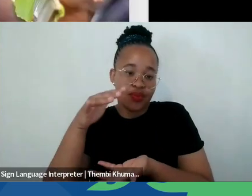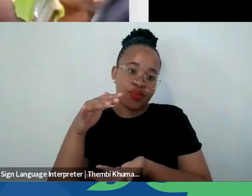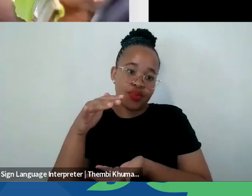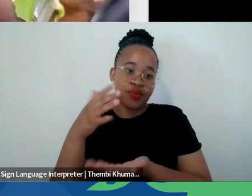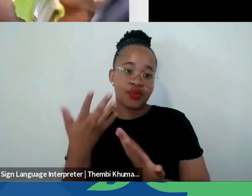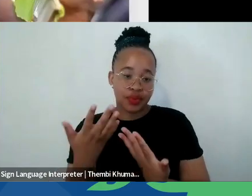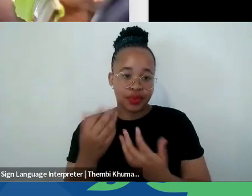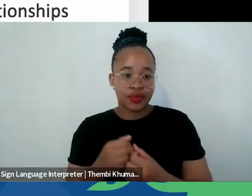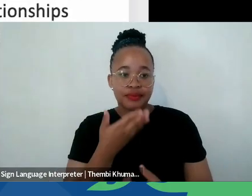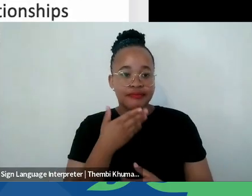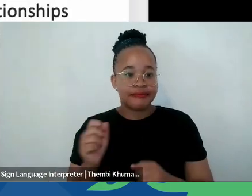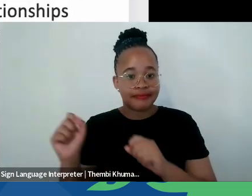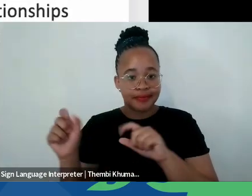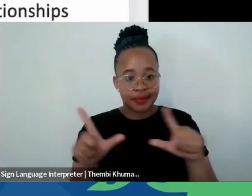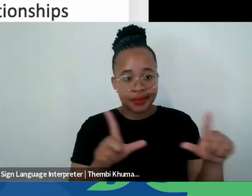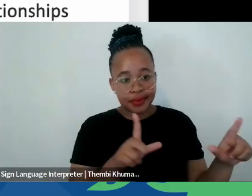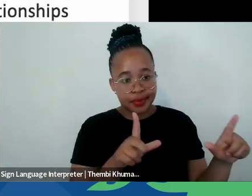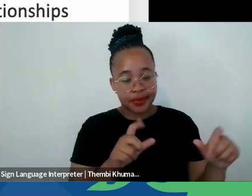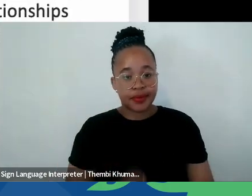Can we move to the next slide?